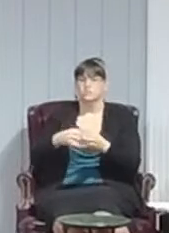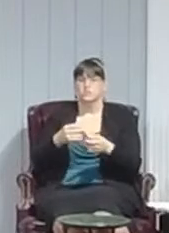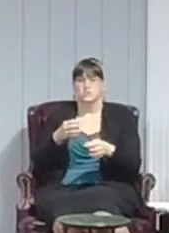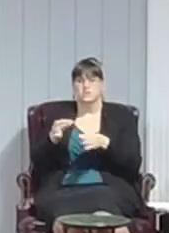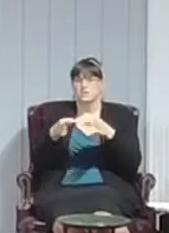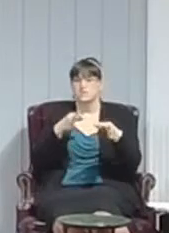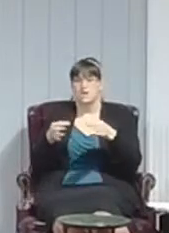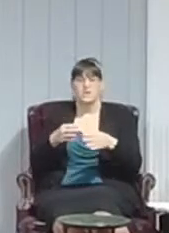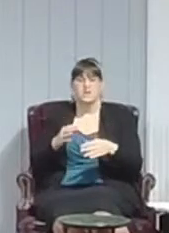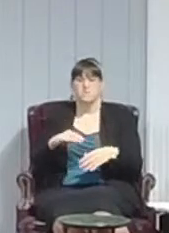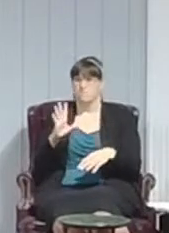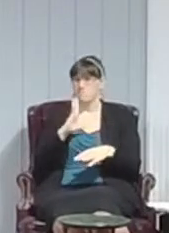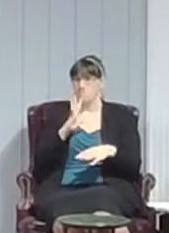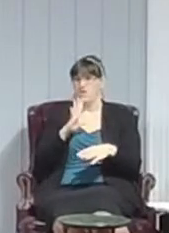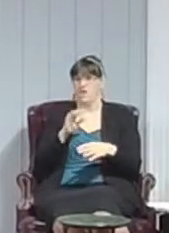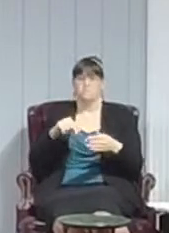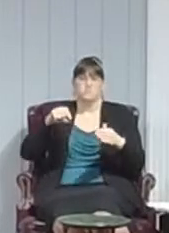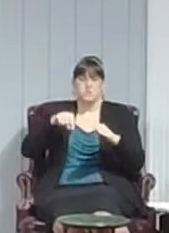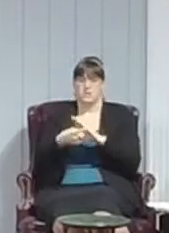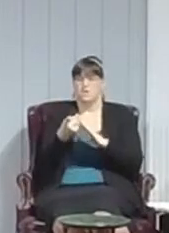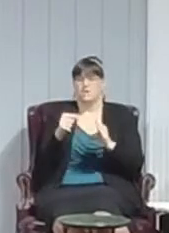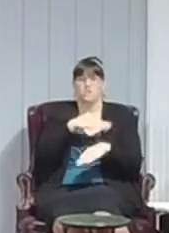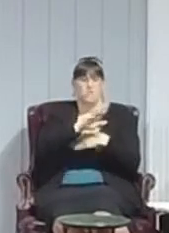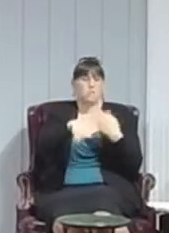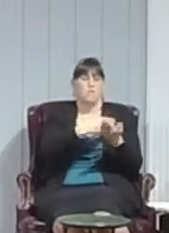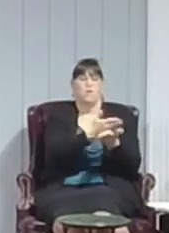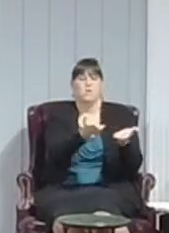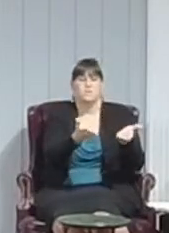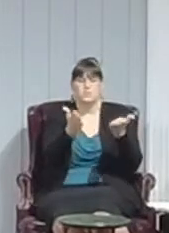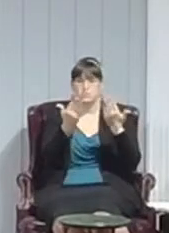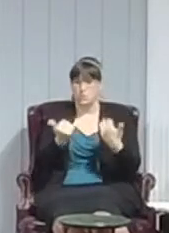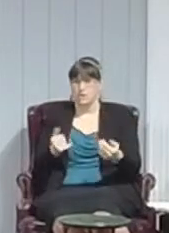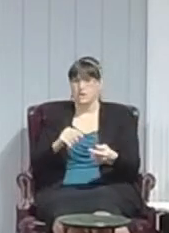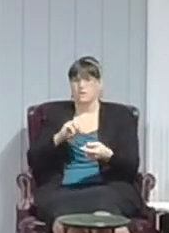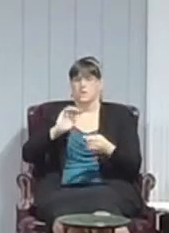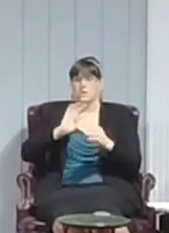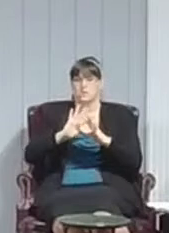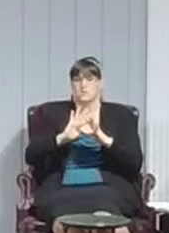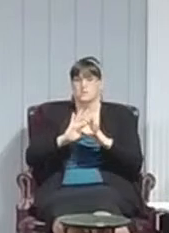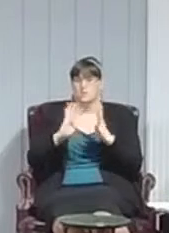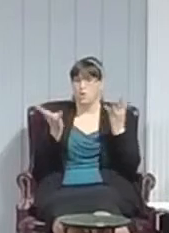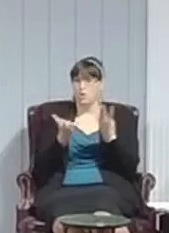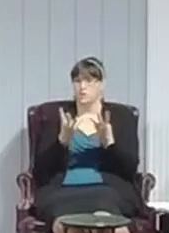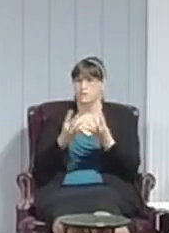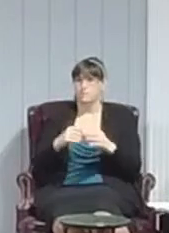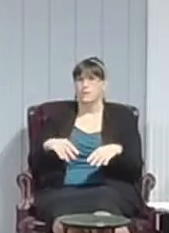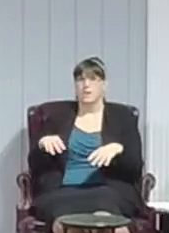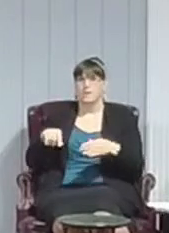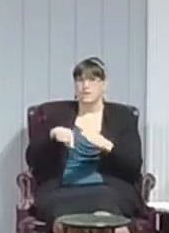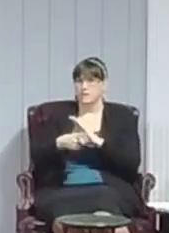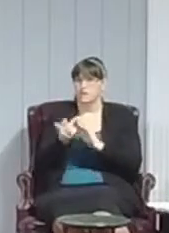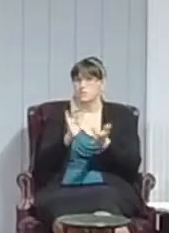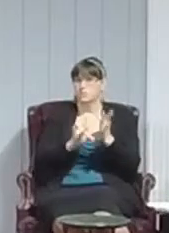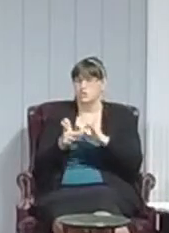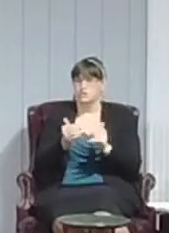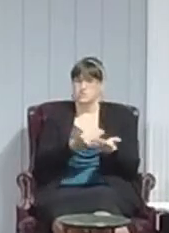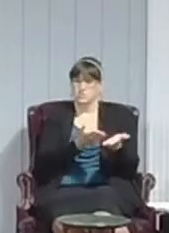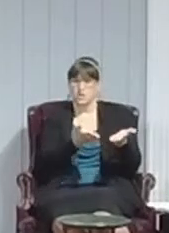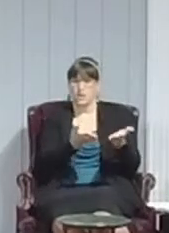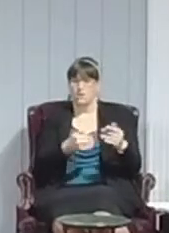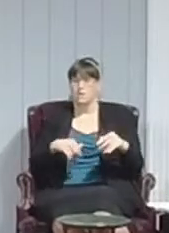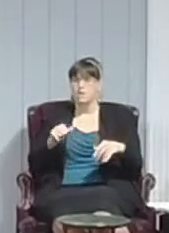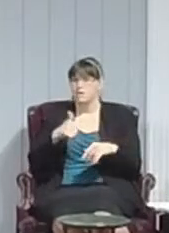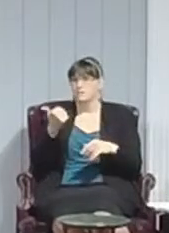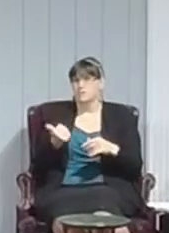going to kill everybody right here in the garden. And what if they took Jesus' life there in the garden instead of him going